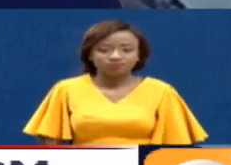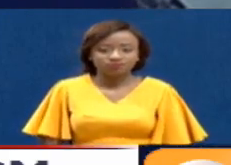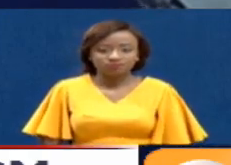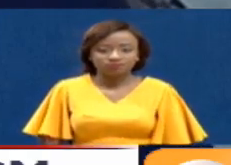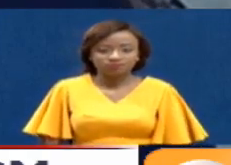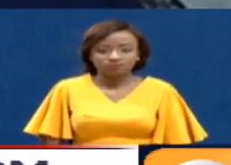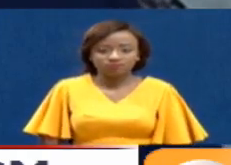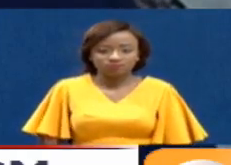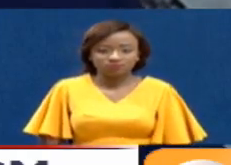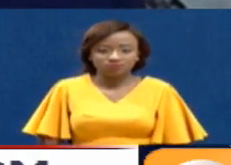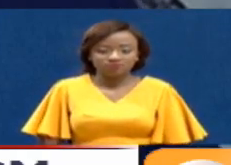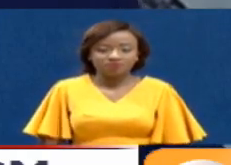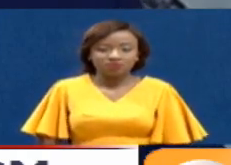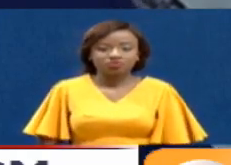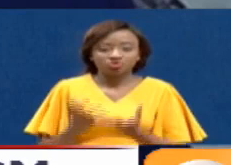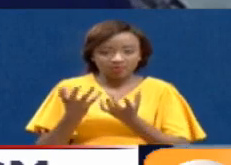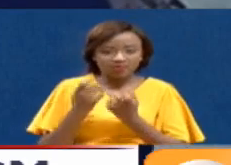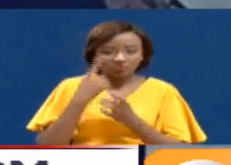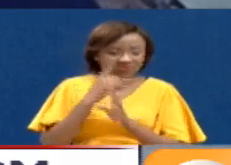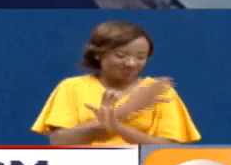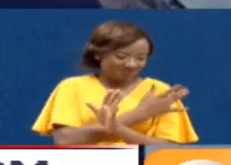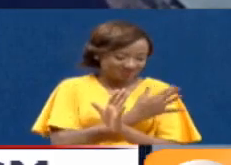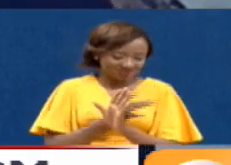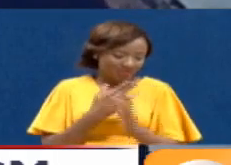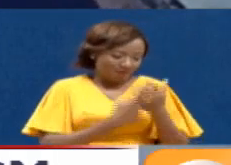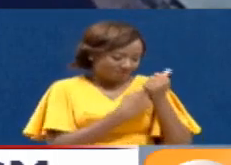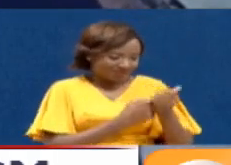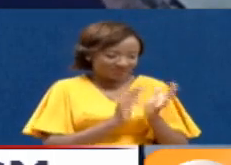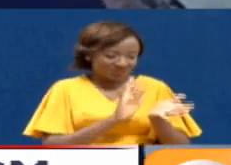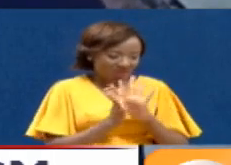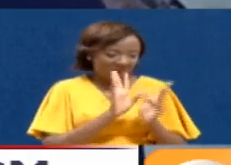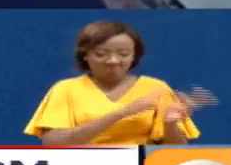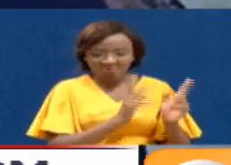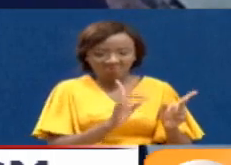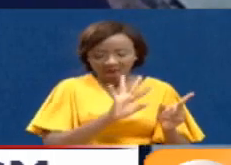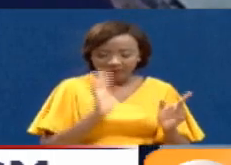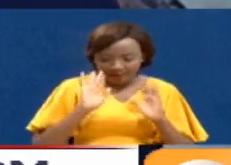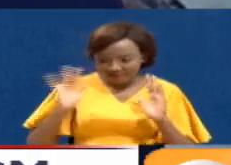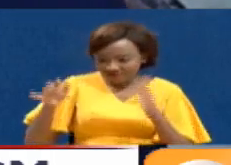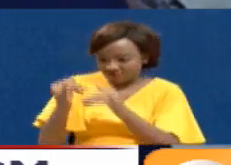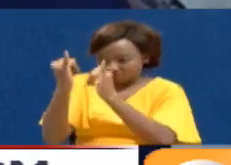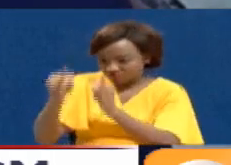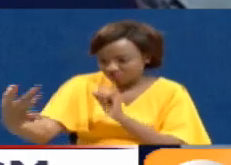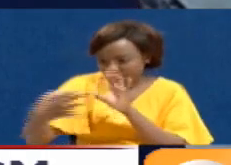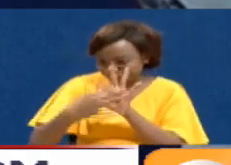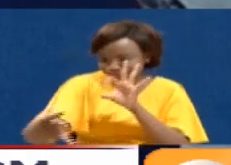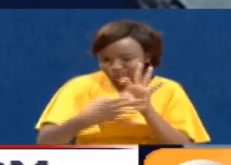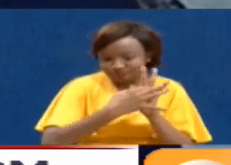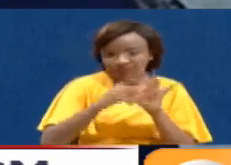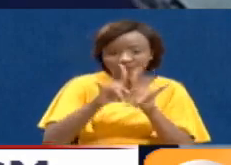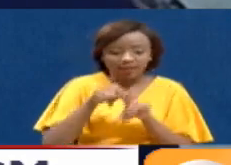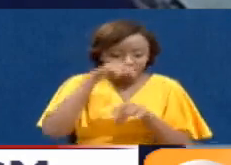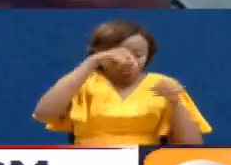look beyond our traditional partners and build partnerships, but also importantly, the domestic